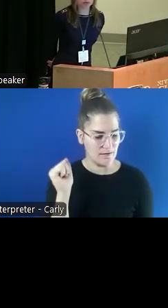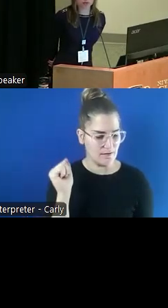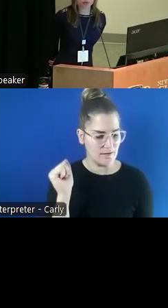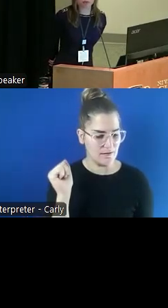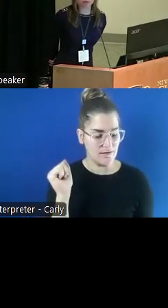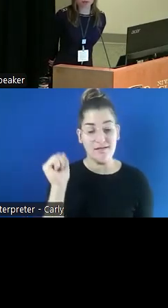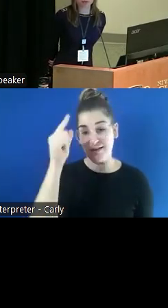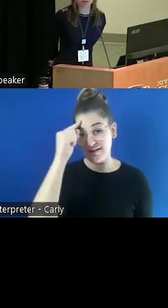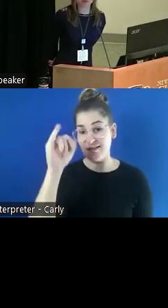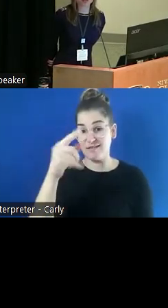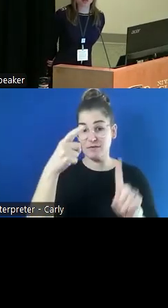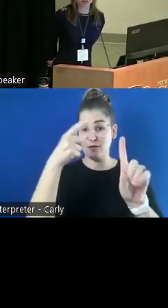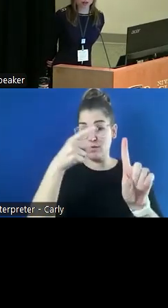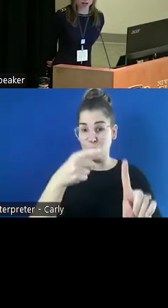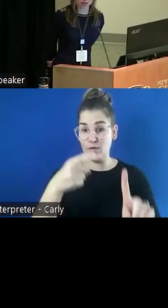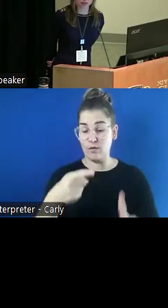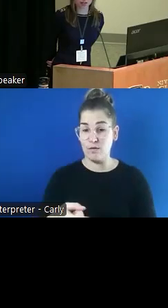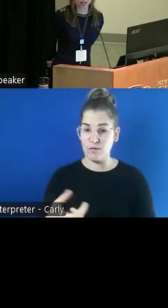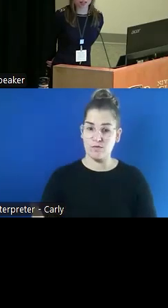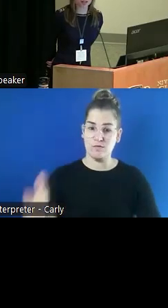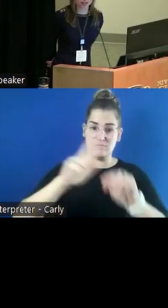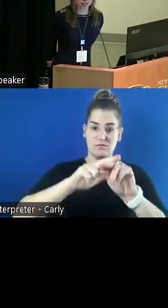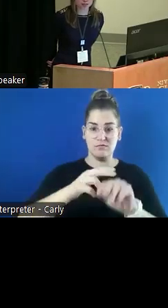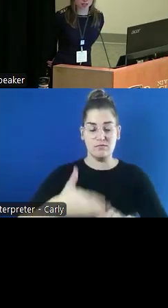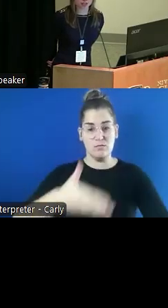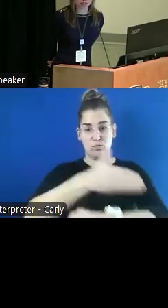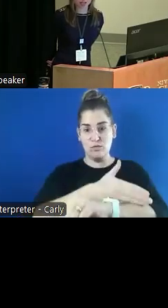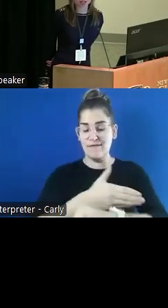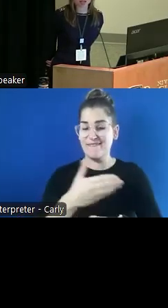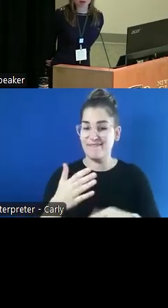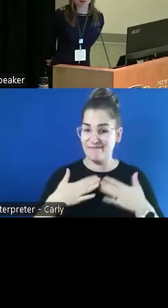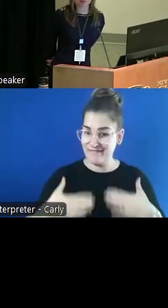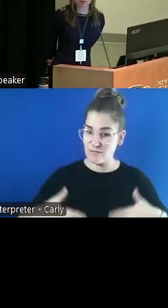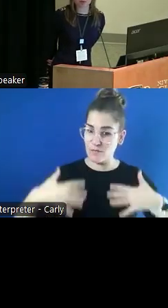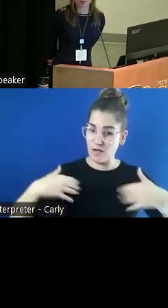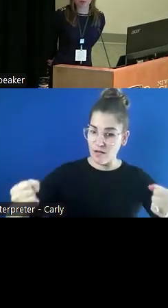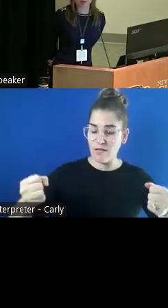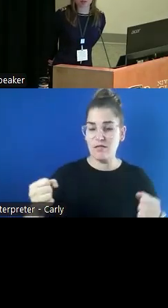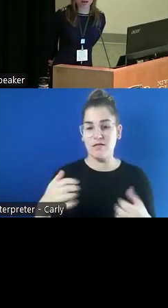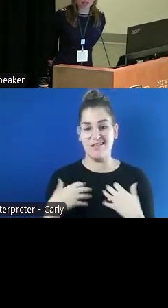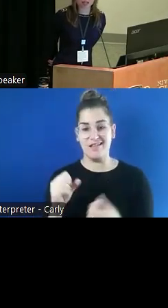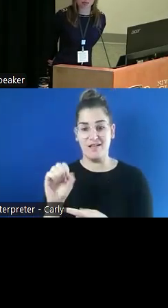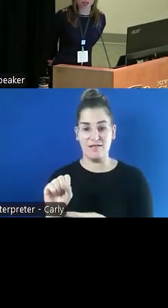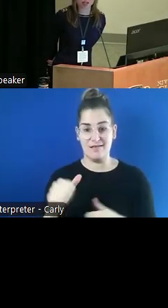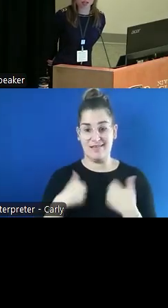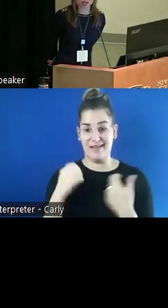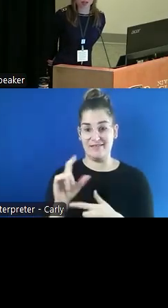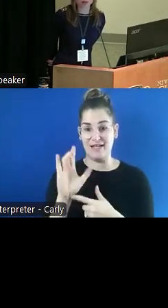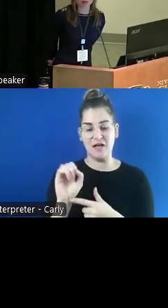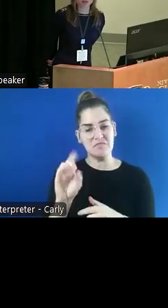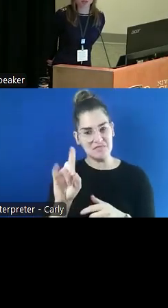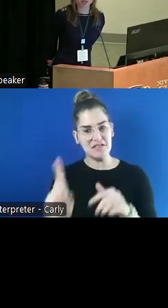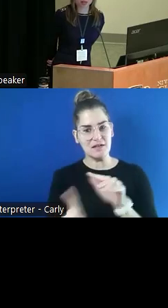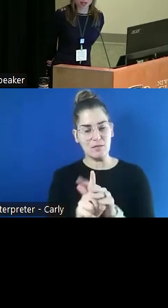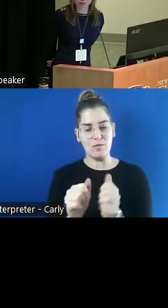goals to improve physical health and healthy lifestyle did come up with my pilot subject. When